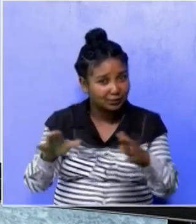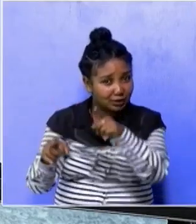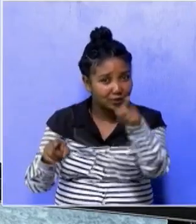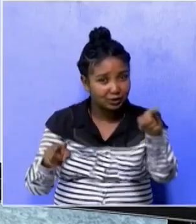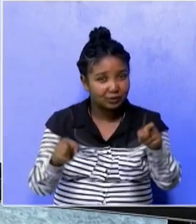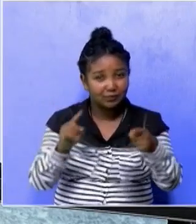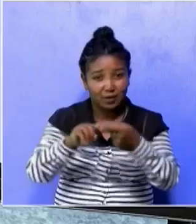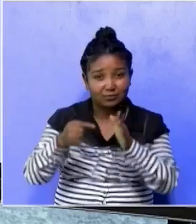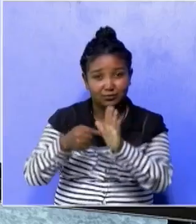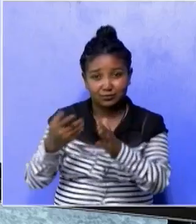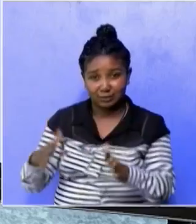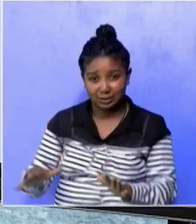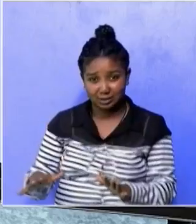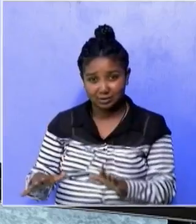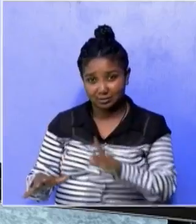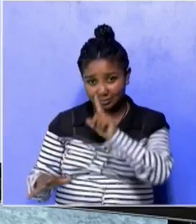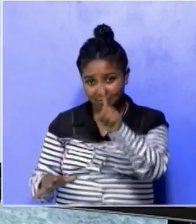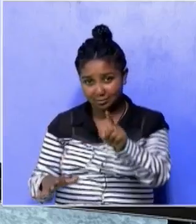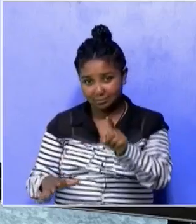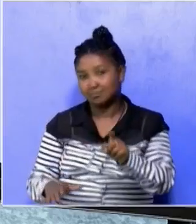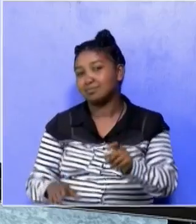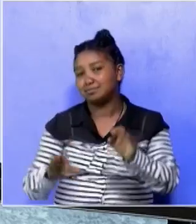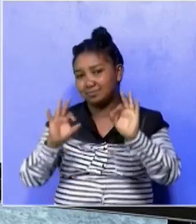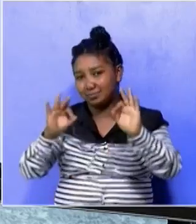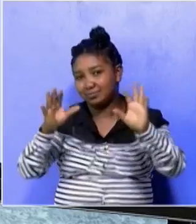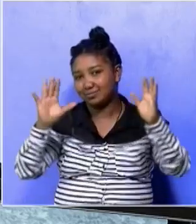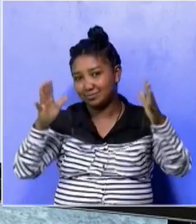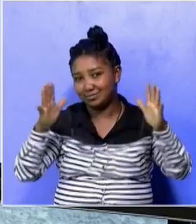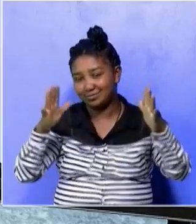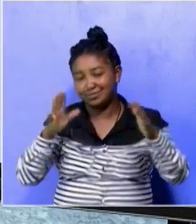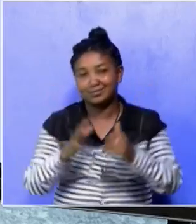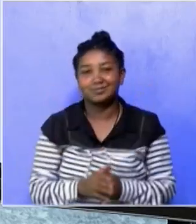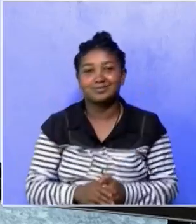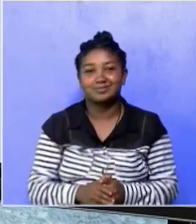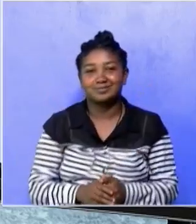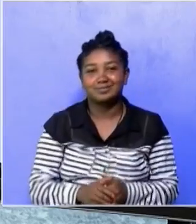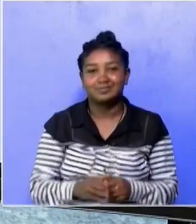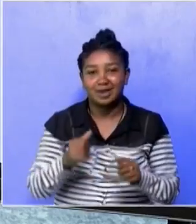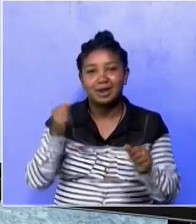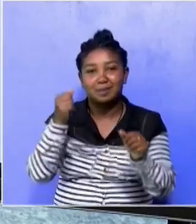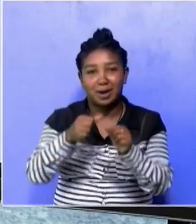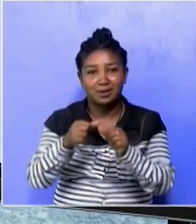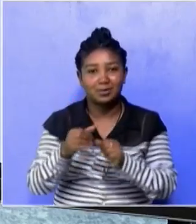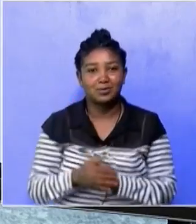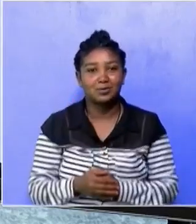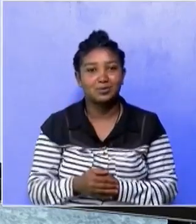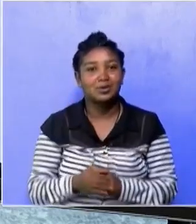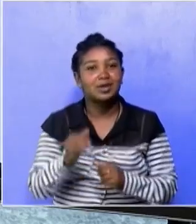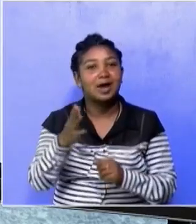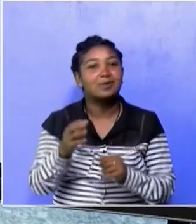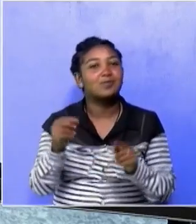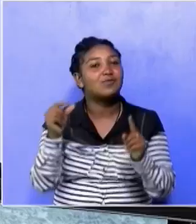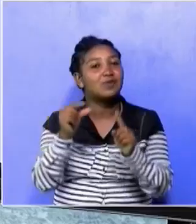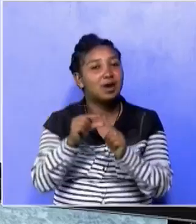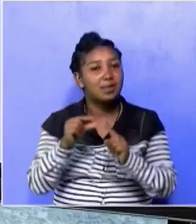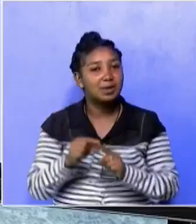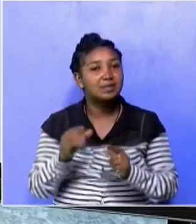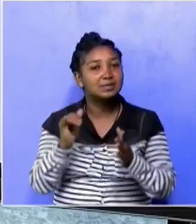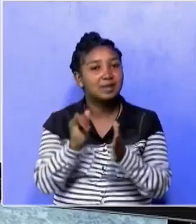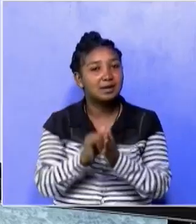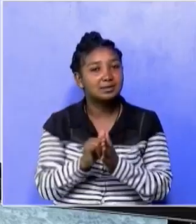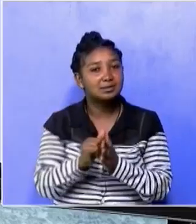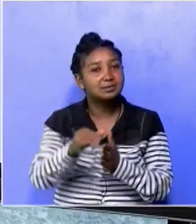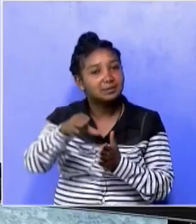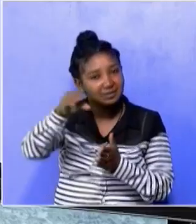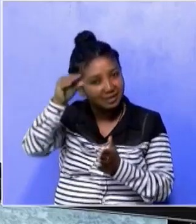friends? Did you show them? That's interesting. Good. I would like to remind you the kind of vocabularies that we studied